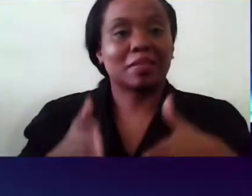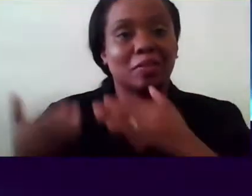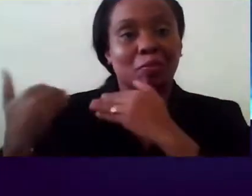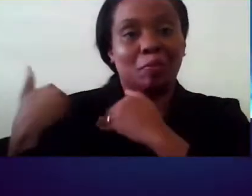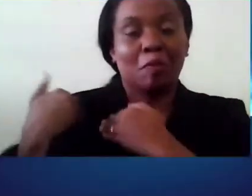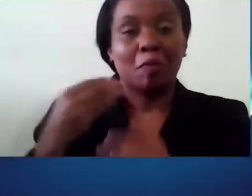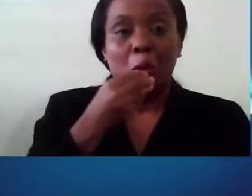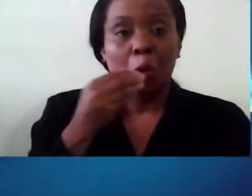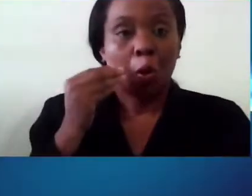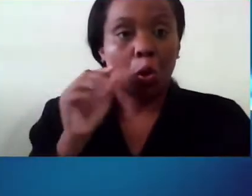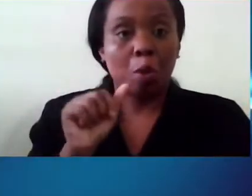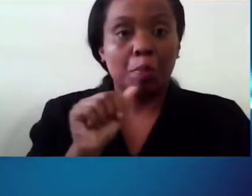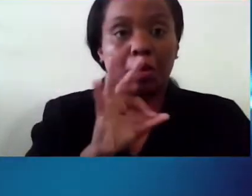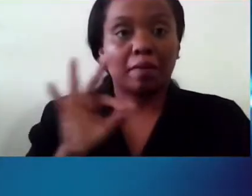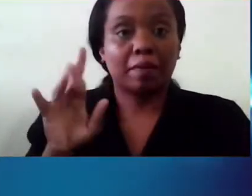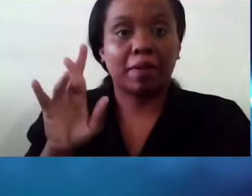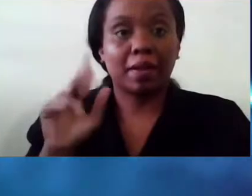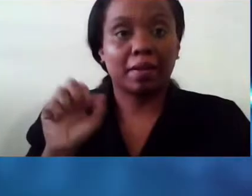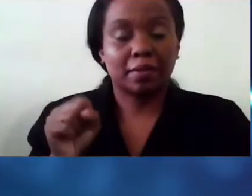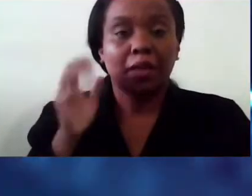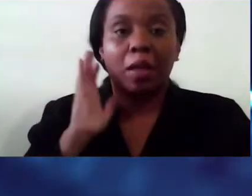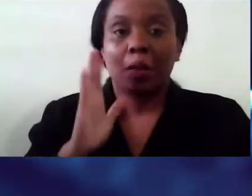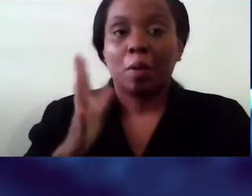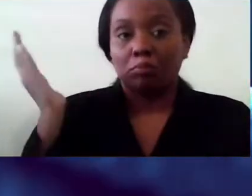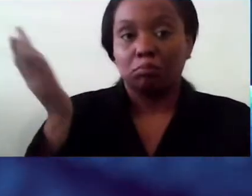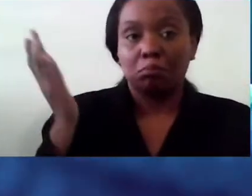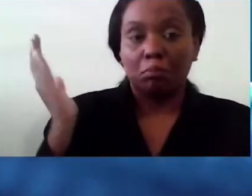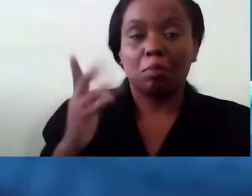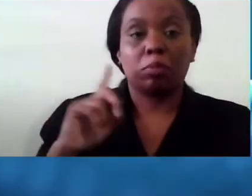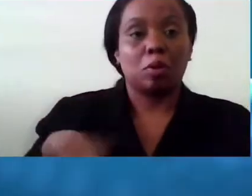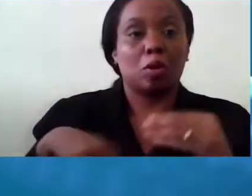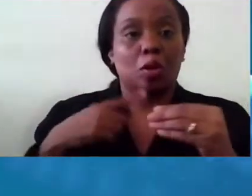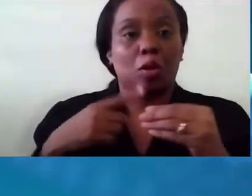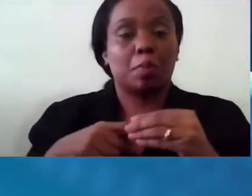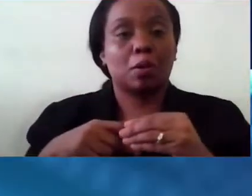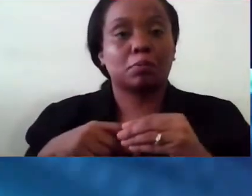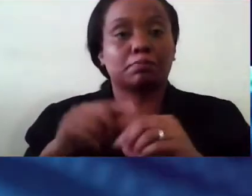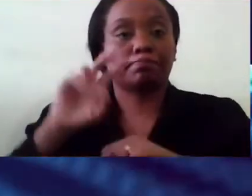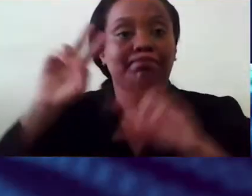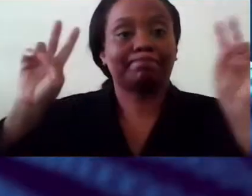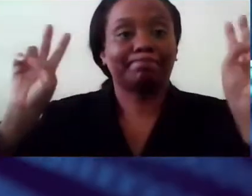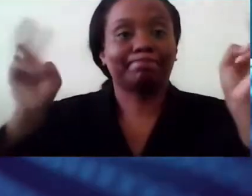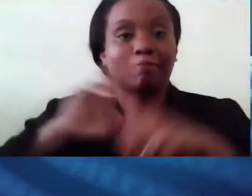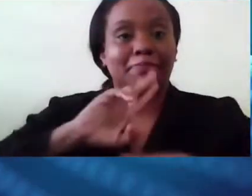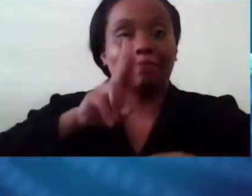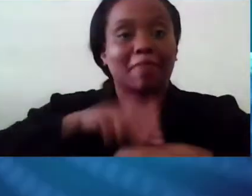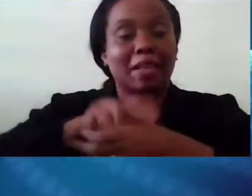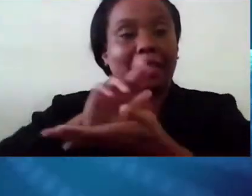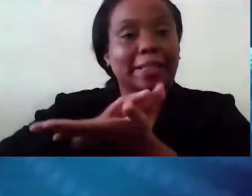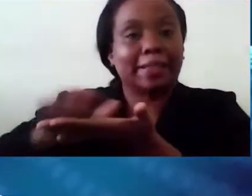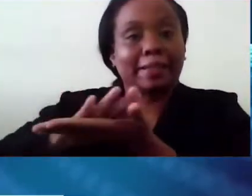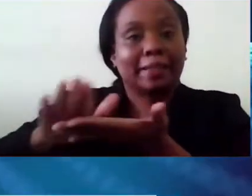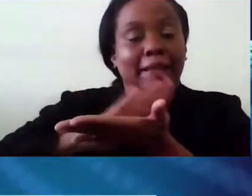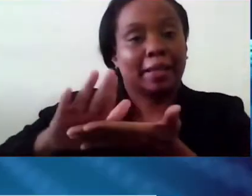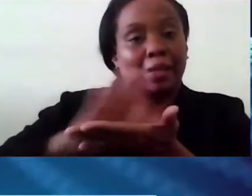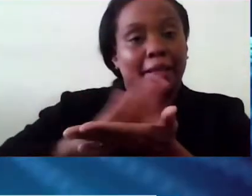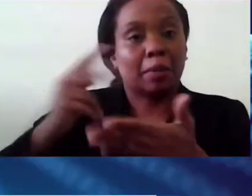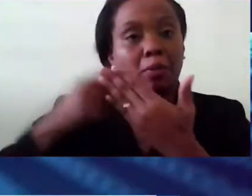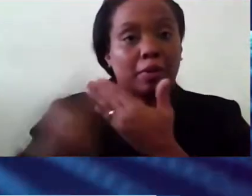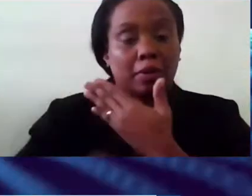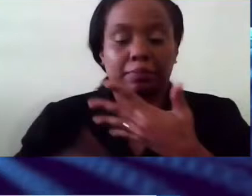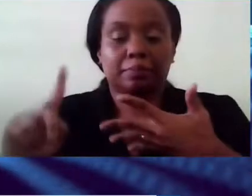Public Affairs, the Honourable Wilfred Abrams, who will give an update on the national cleanup campaign. Minister of Health and Wellness, Lieutenant